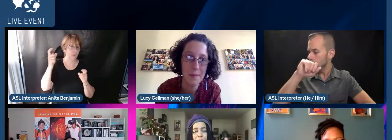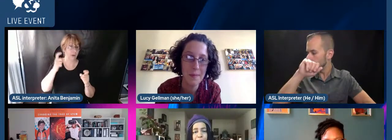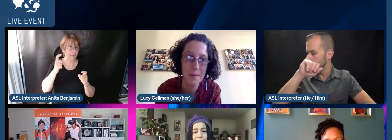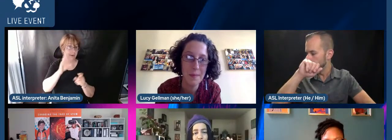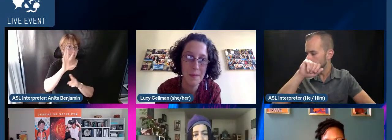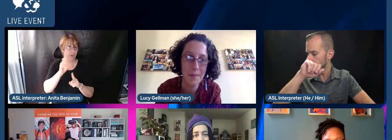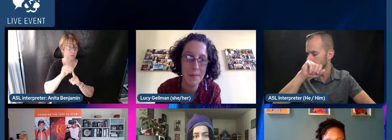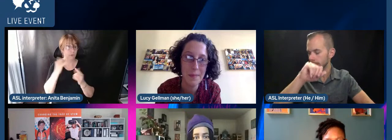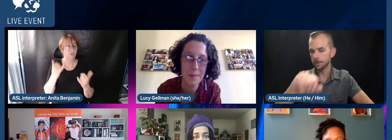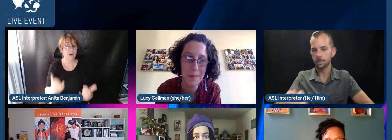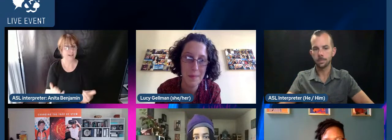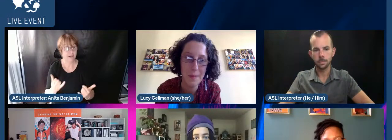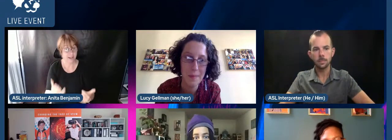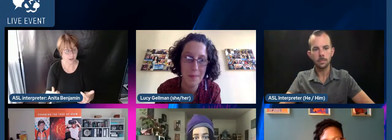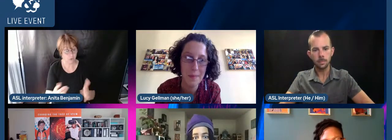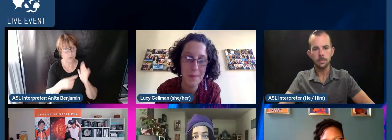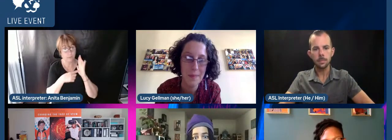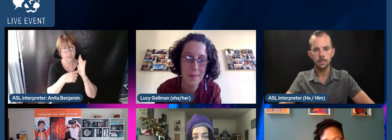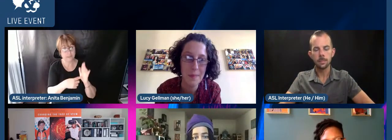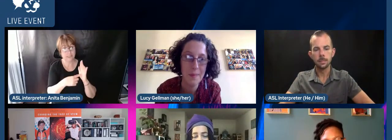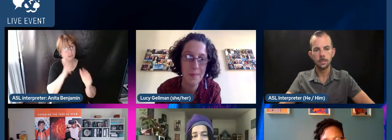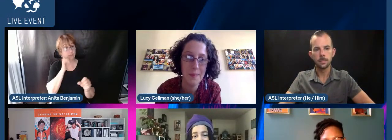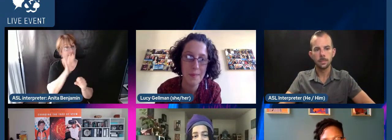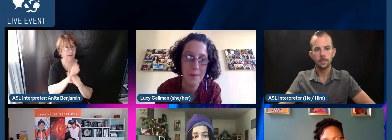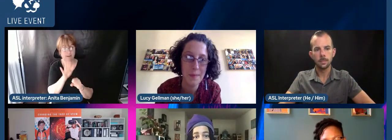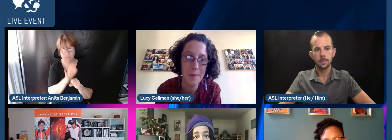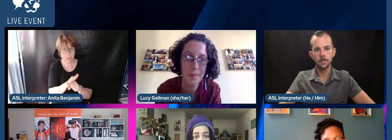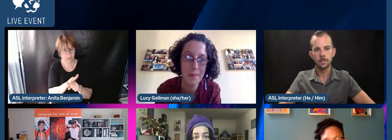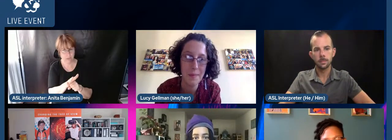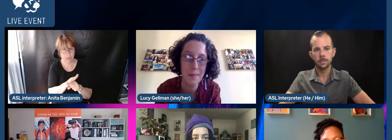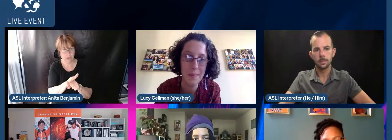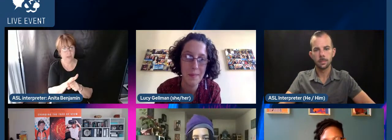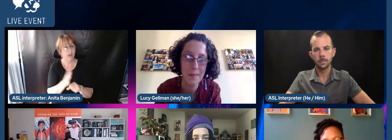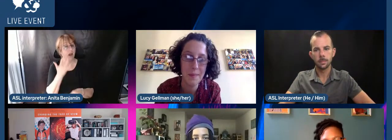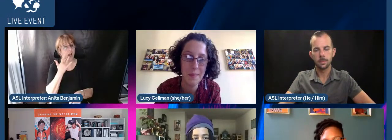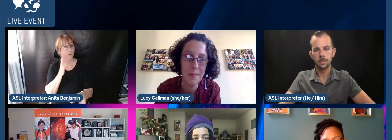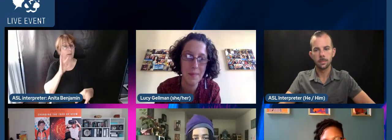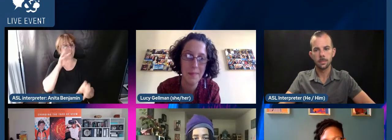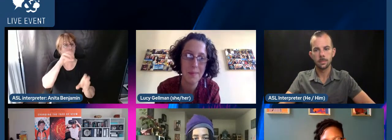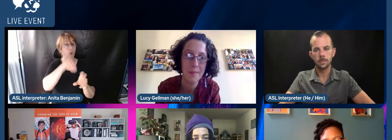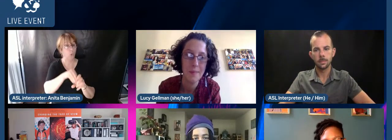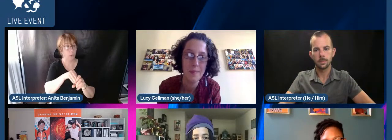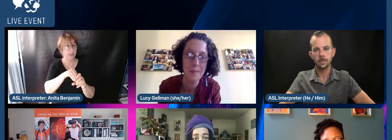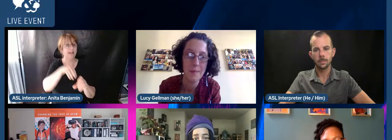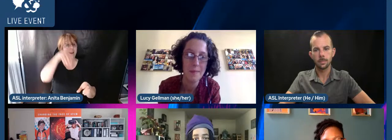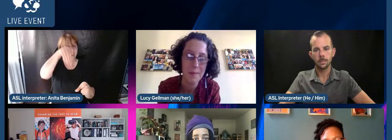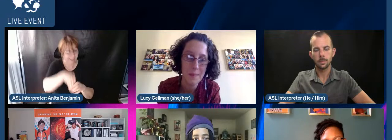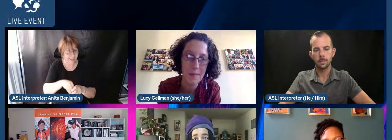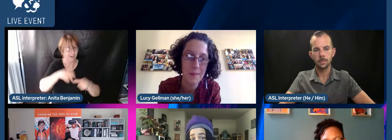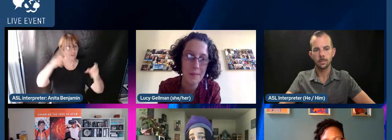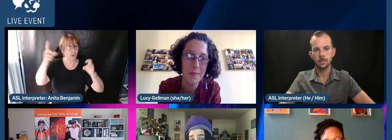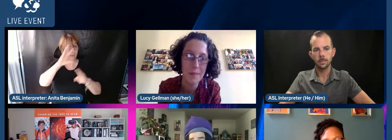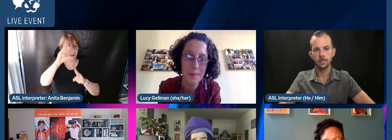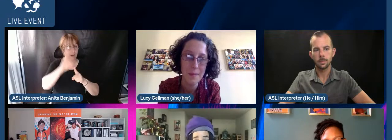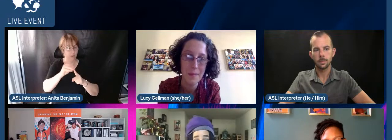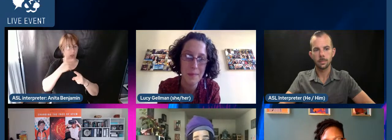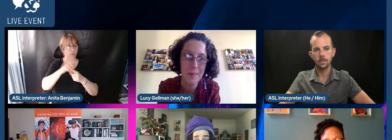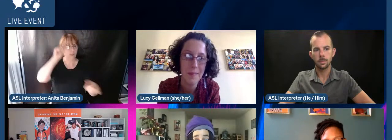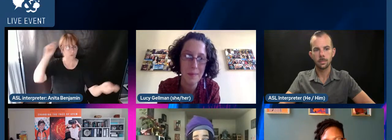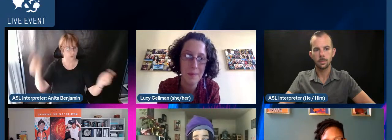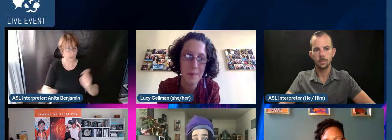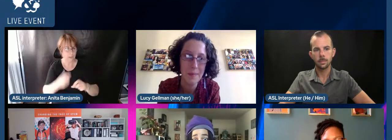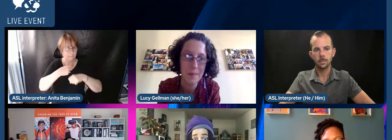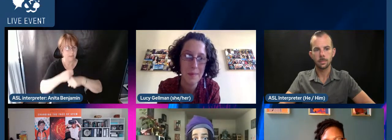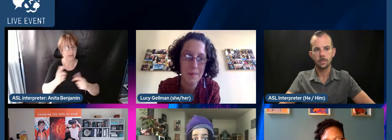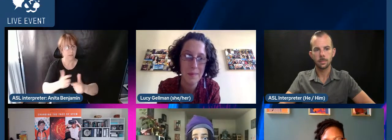now, representation is not enough. I don't want to be included in dominant culture. I want to make something bigger and better than